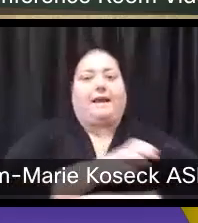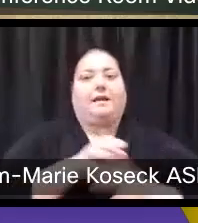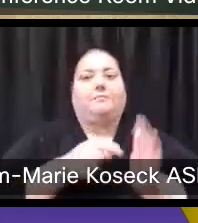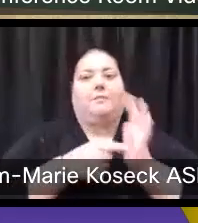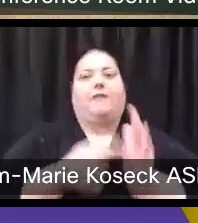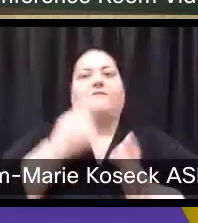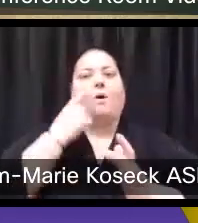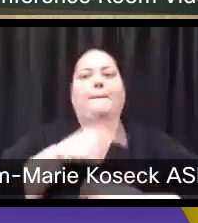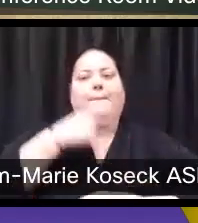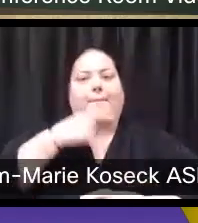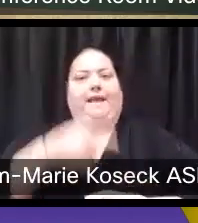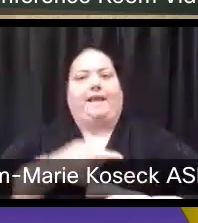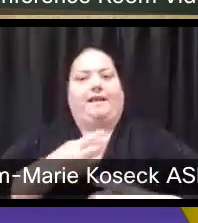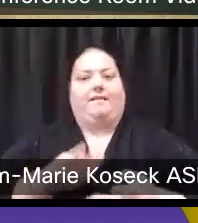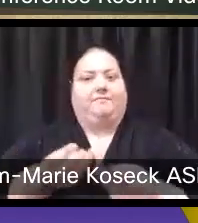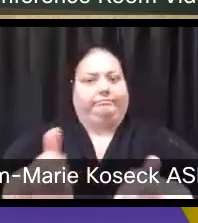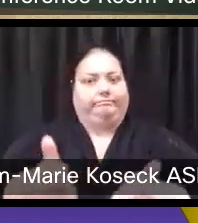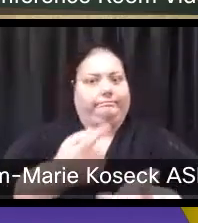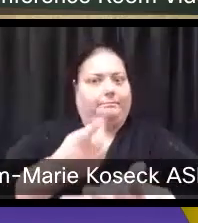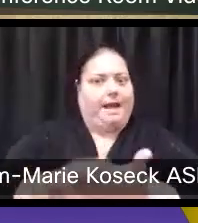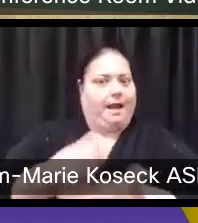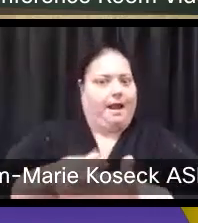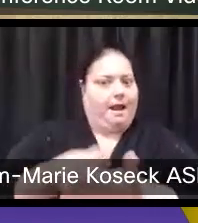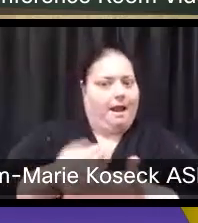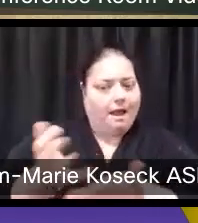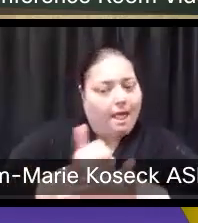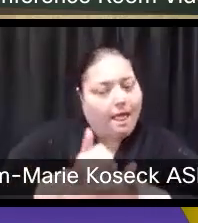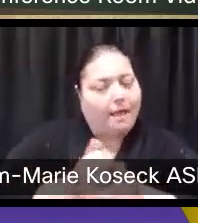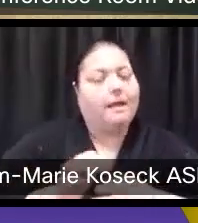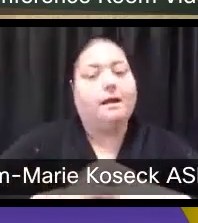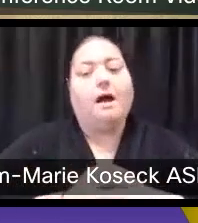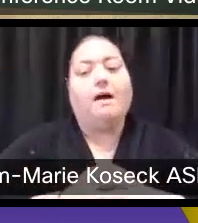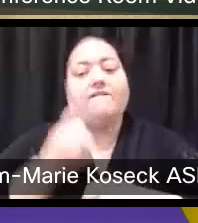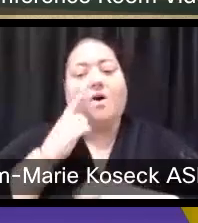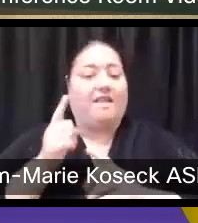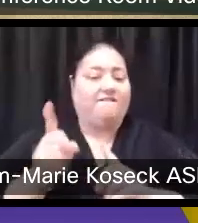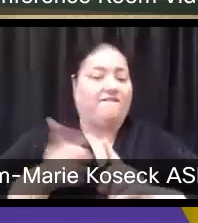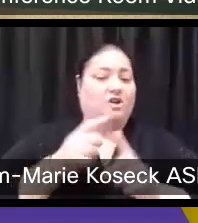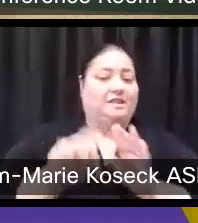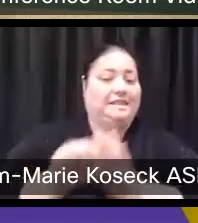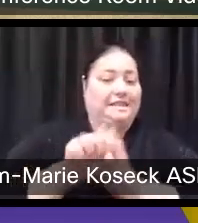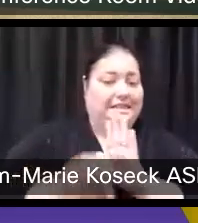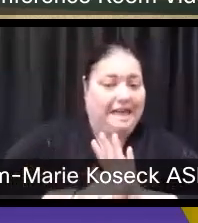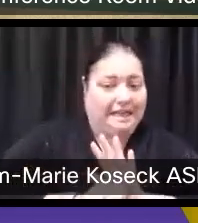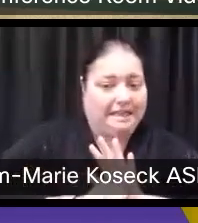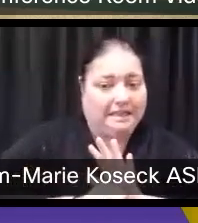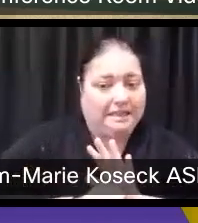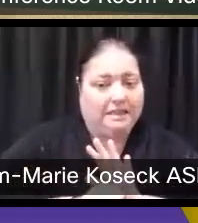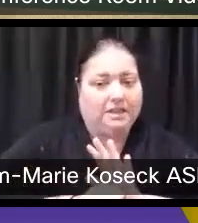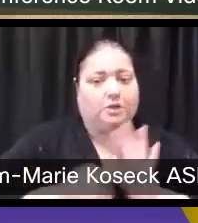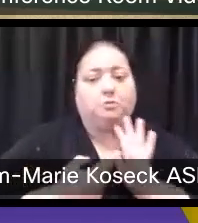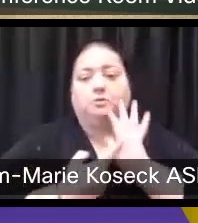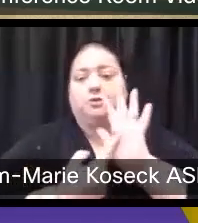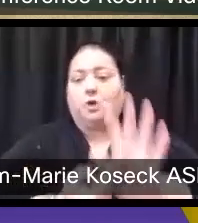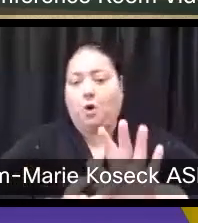can be. And we've been expanding these. We were one of the first states in the country to be part of the